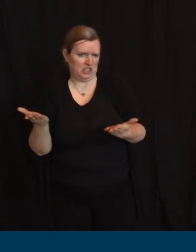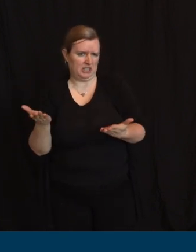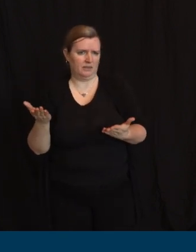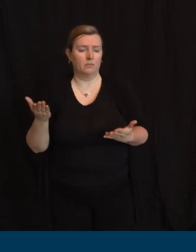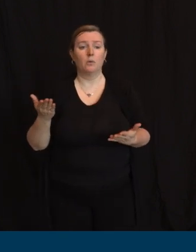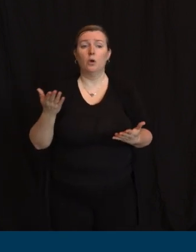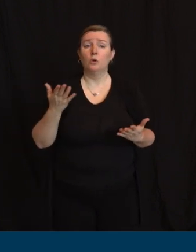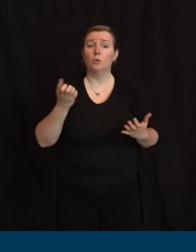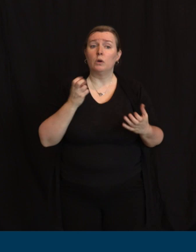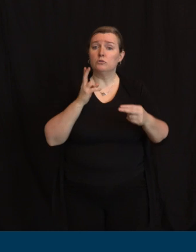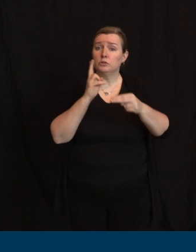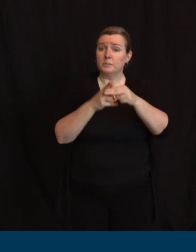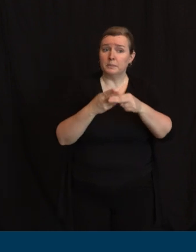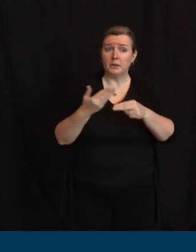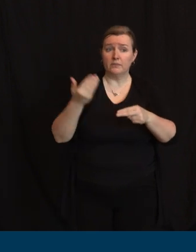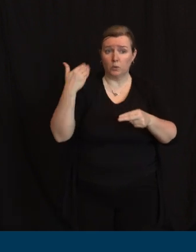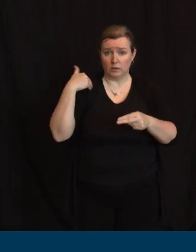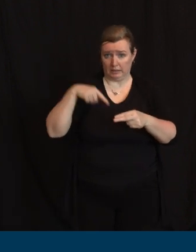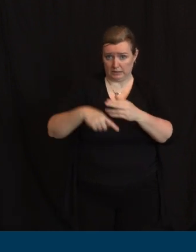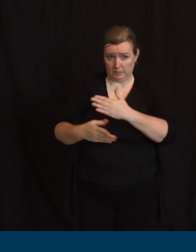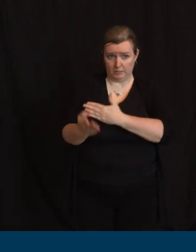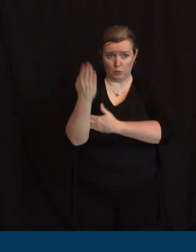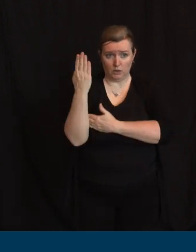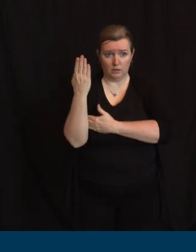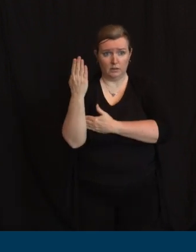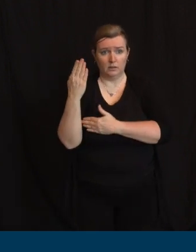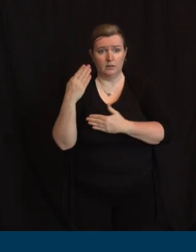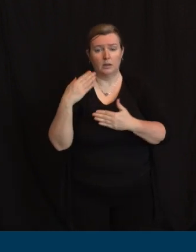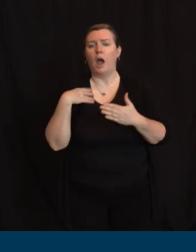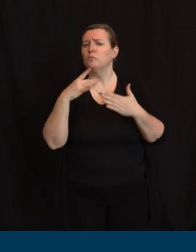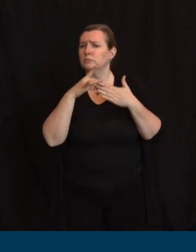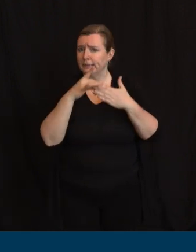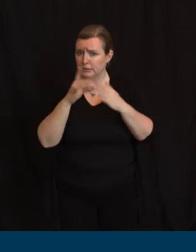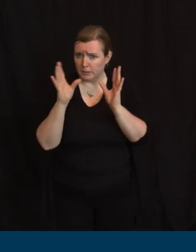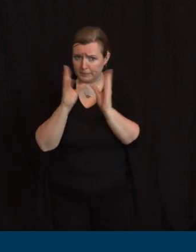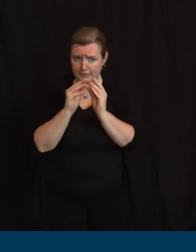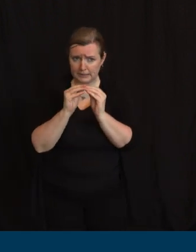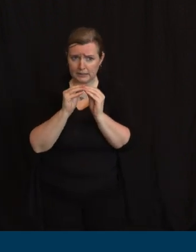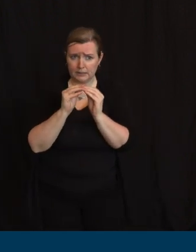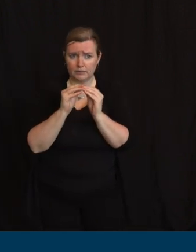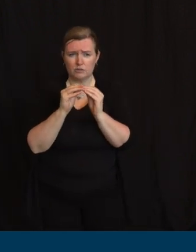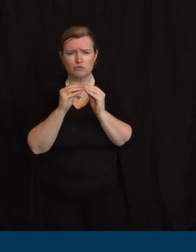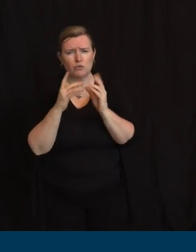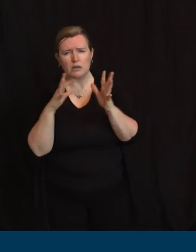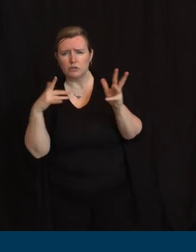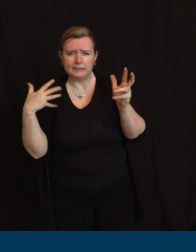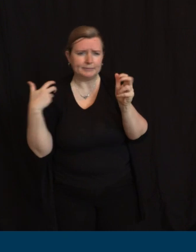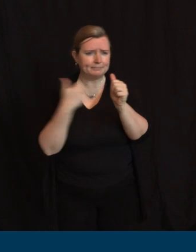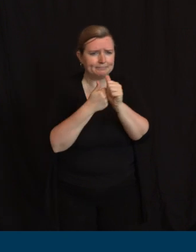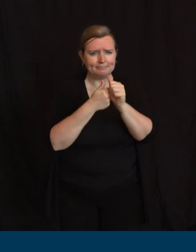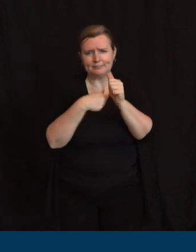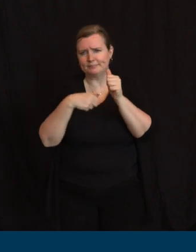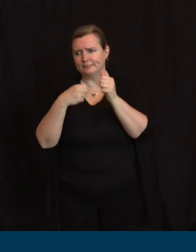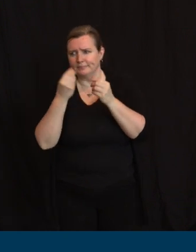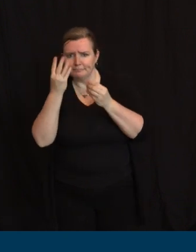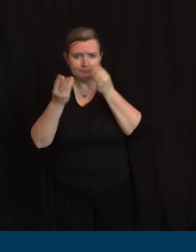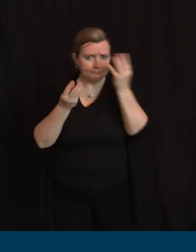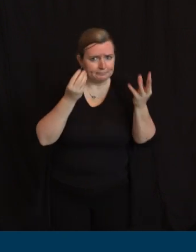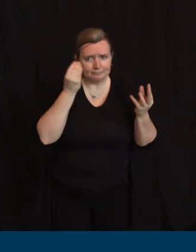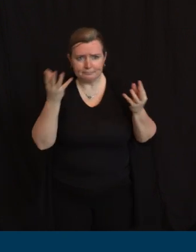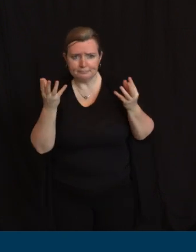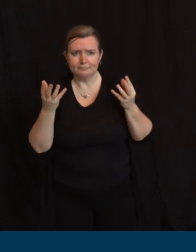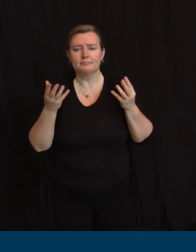this morning to sort of update as best we can, and this is very general terms on particularly some of